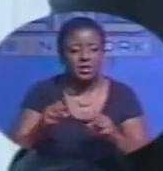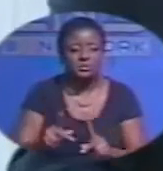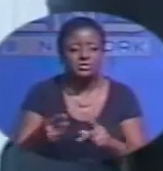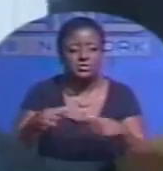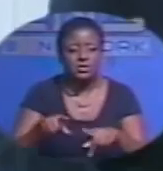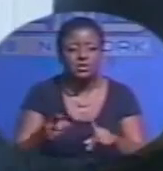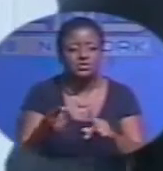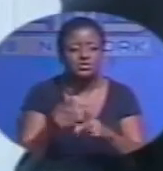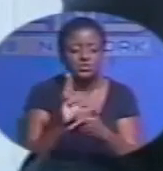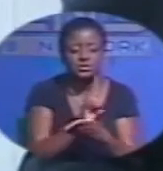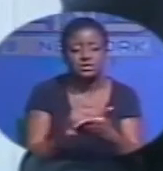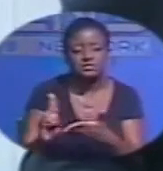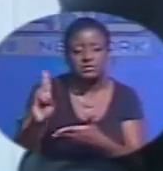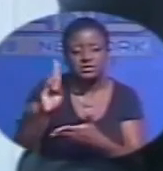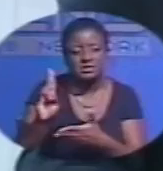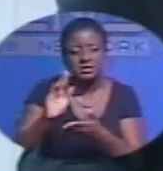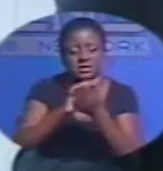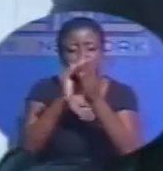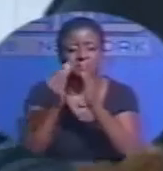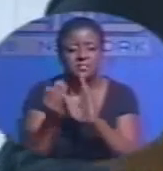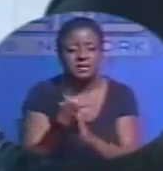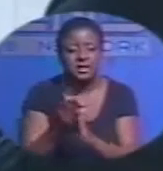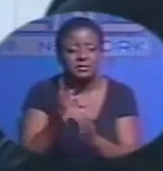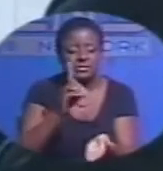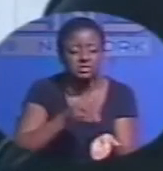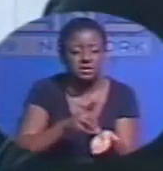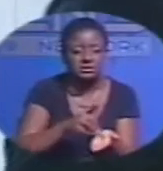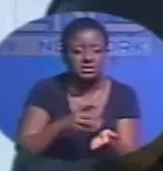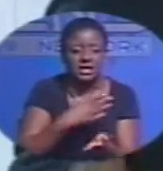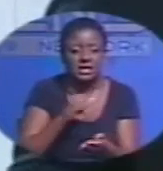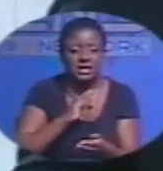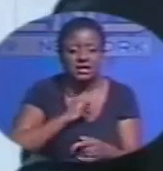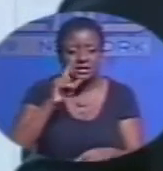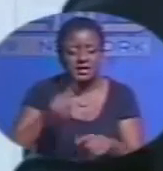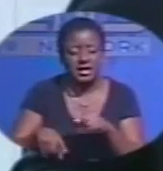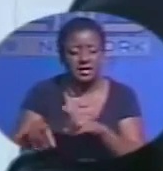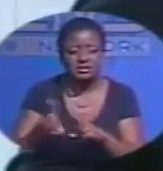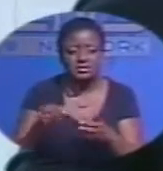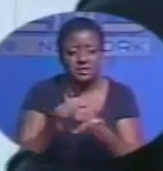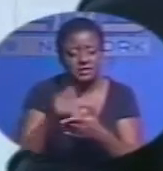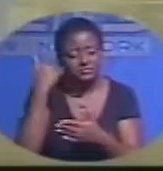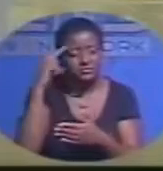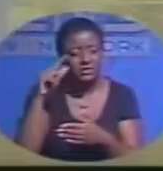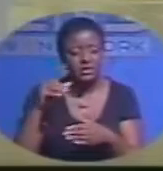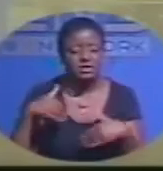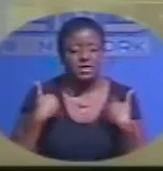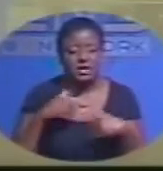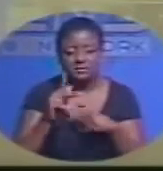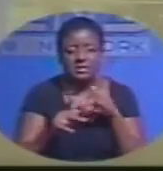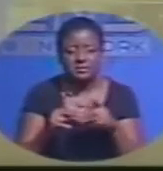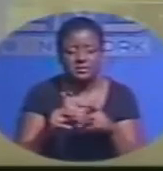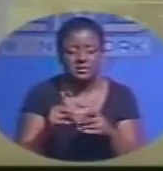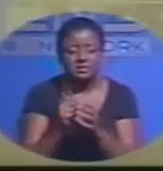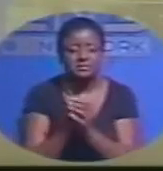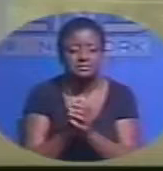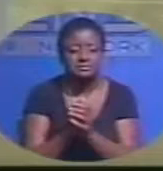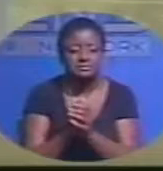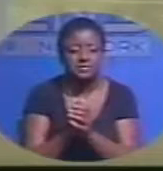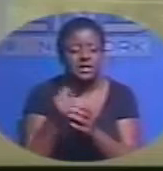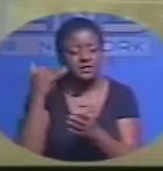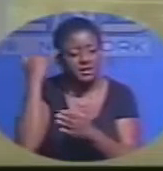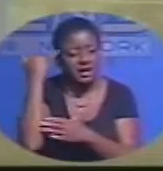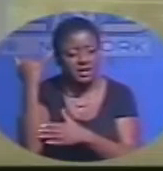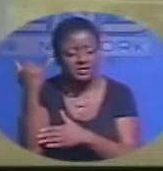physician, to serve the country as a politician, and I can't create that same platform for other young people. The idea for Village Keepers was born back